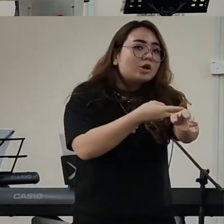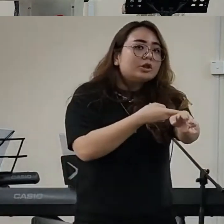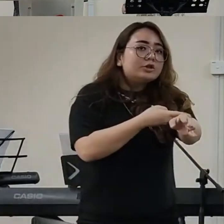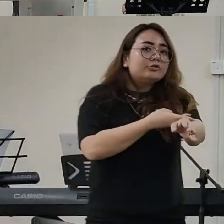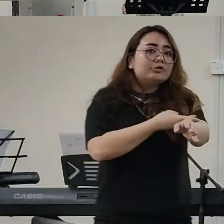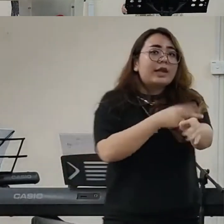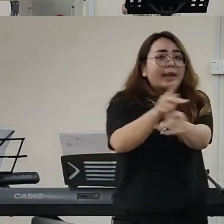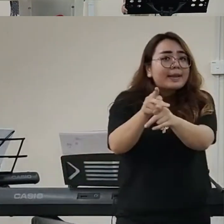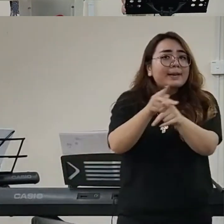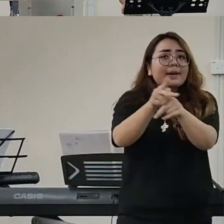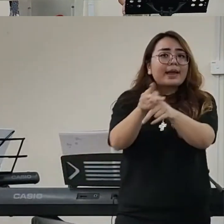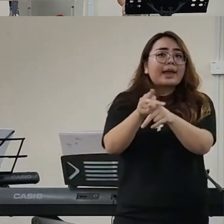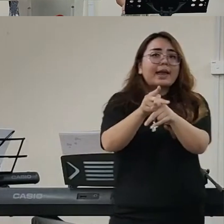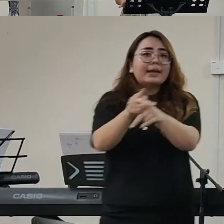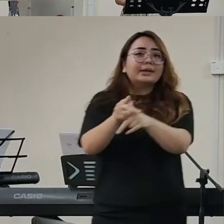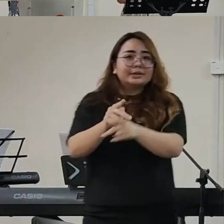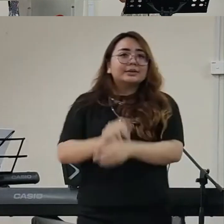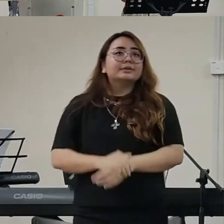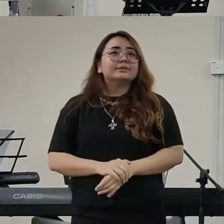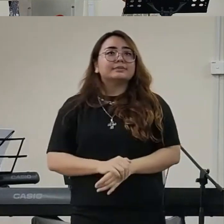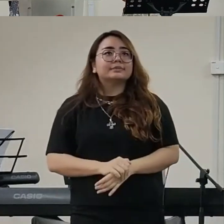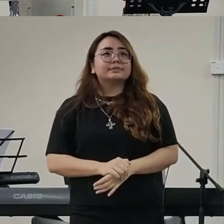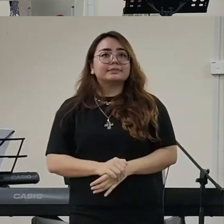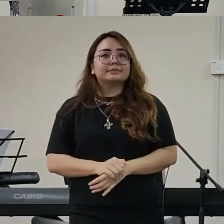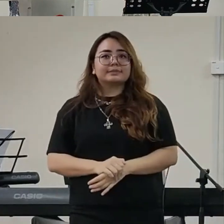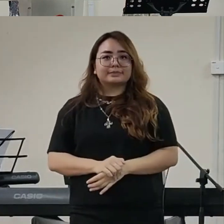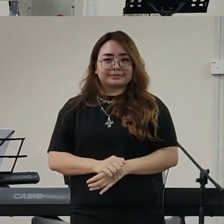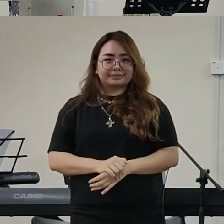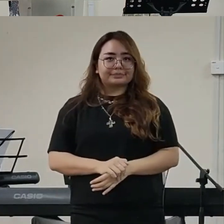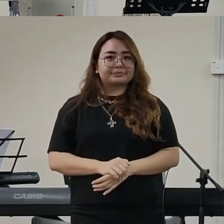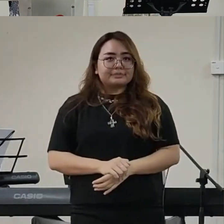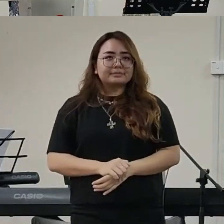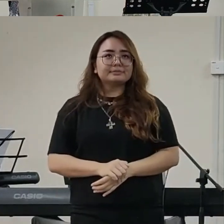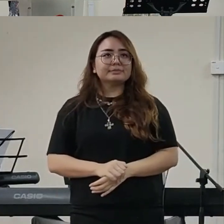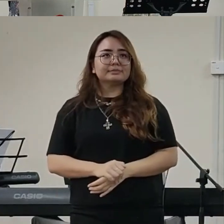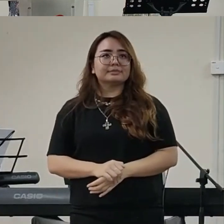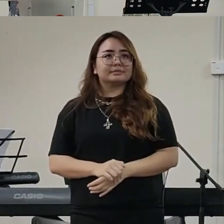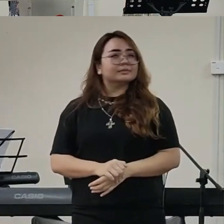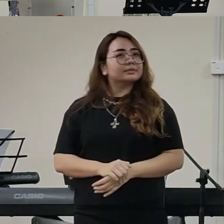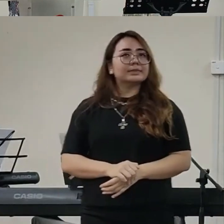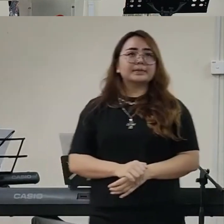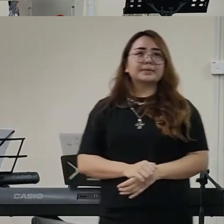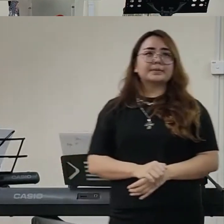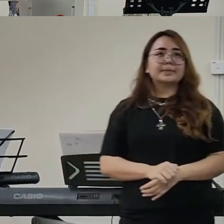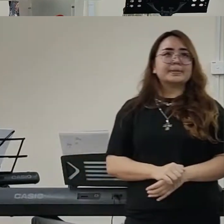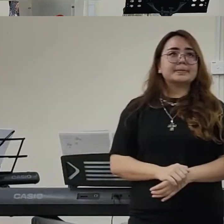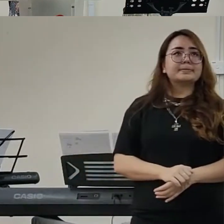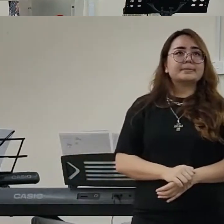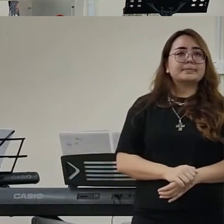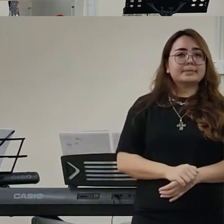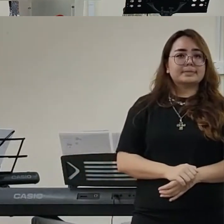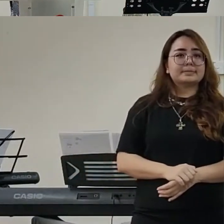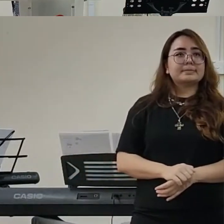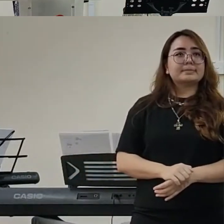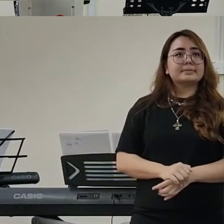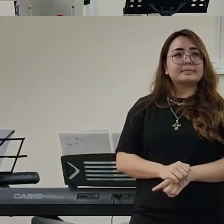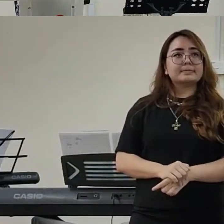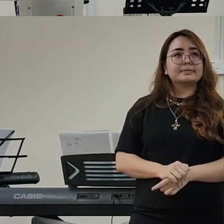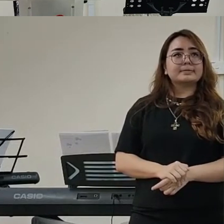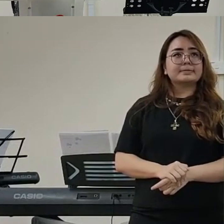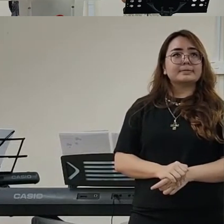your sheep. Ken, feed your sheep. James, feed your sheep.